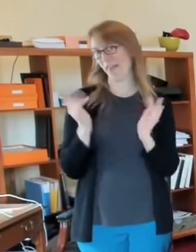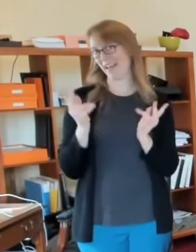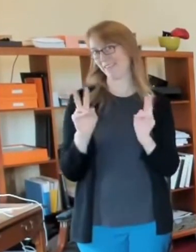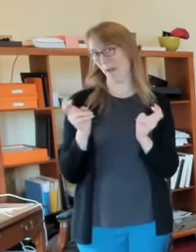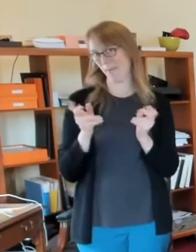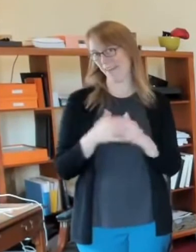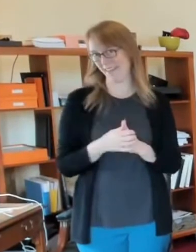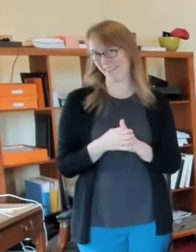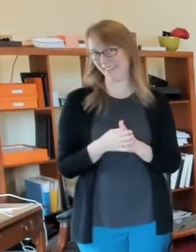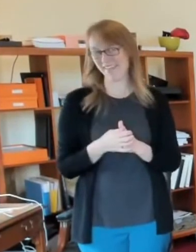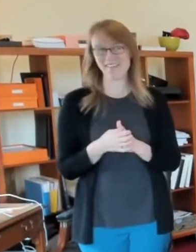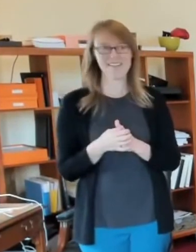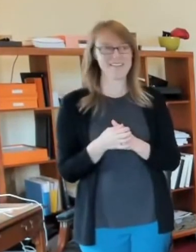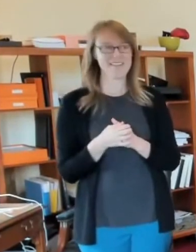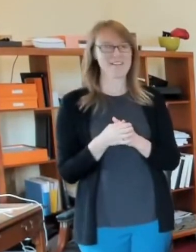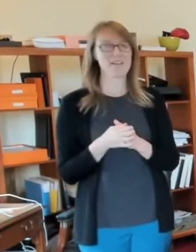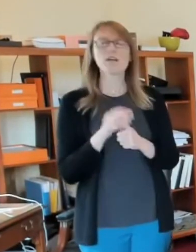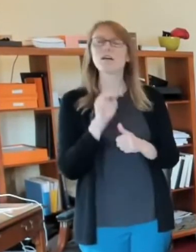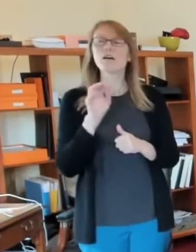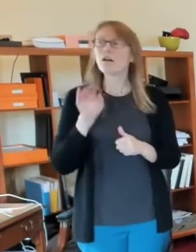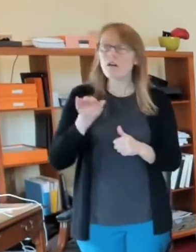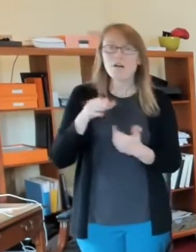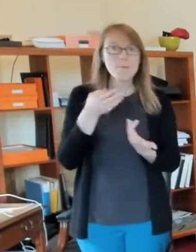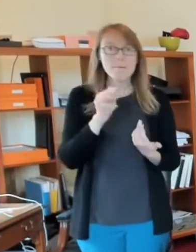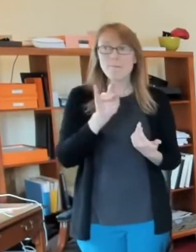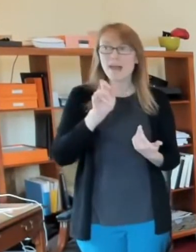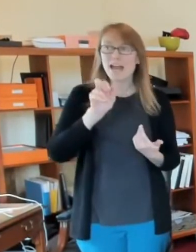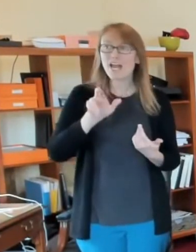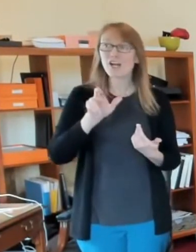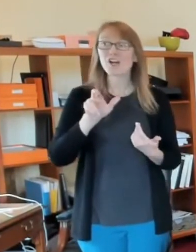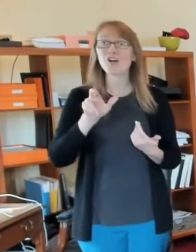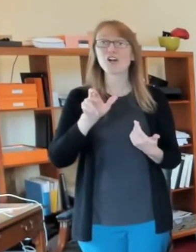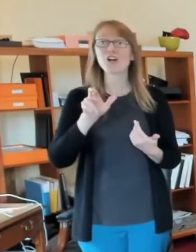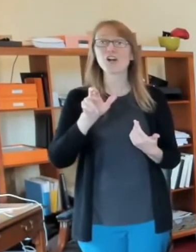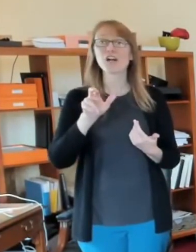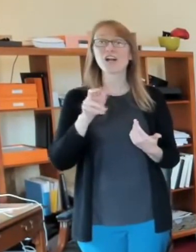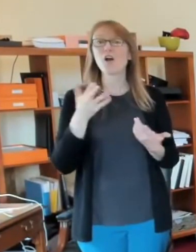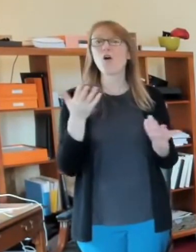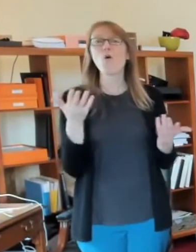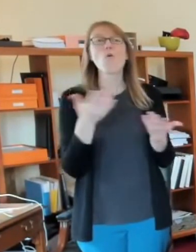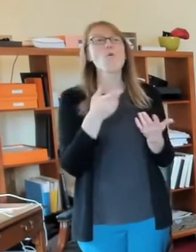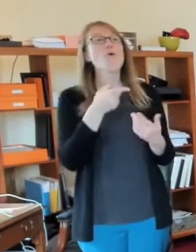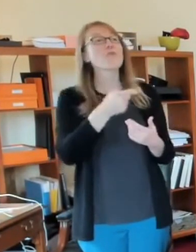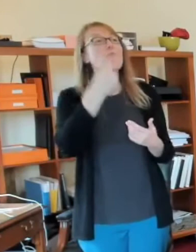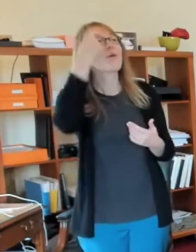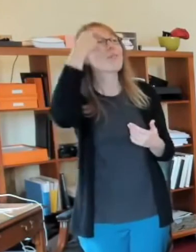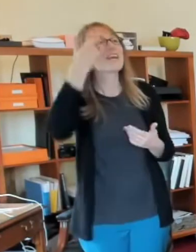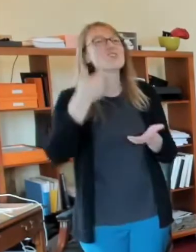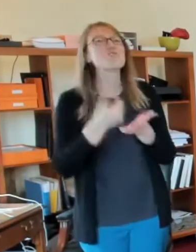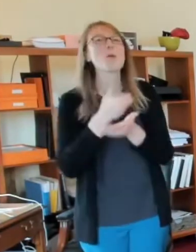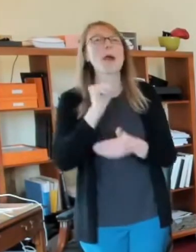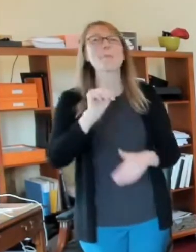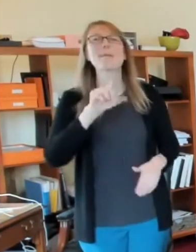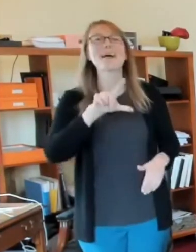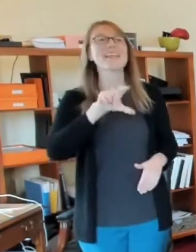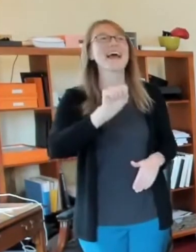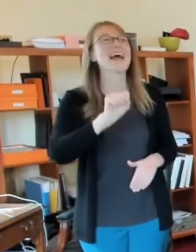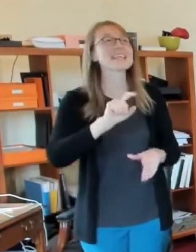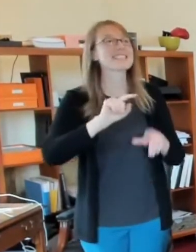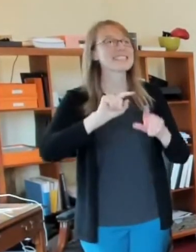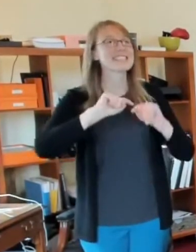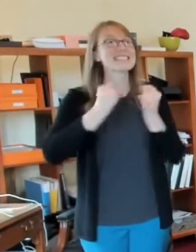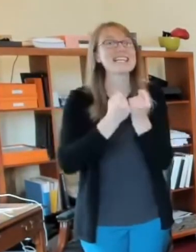could end on that. Okay. What does Mayor Crewson think the name of the new MLS team should be? Oh gosh, don't ask me